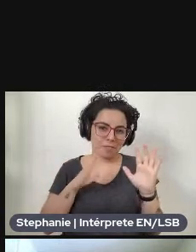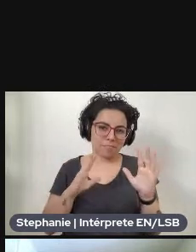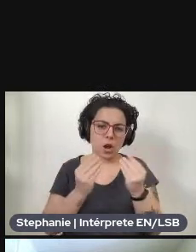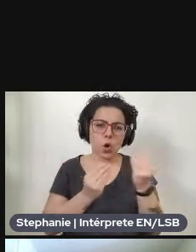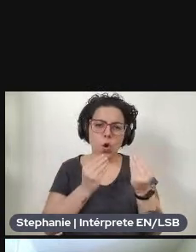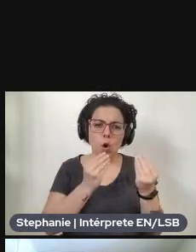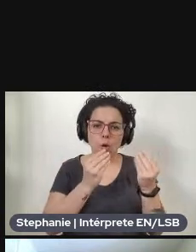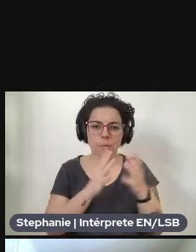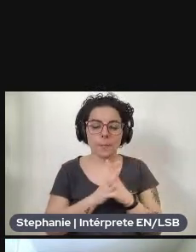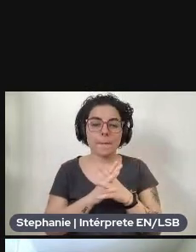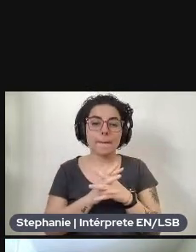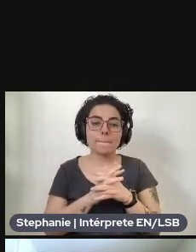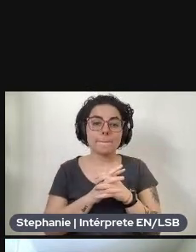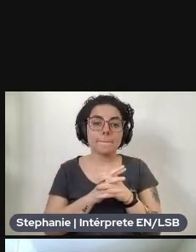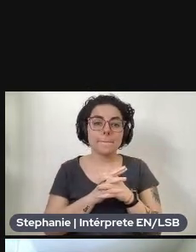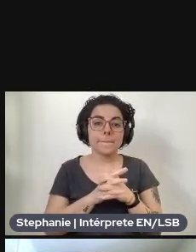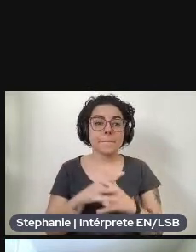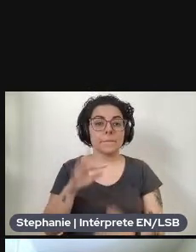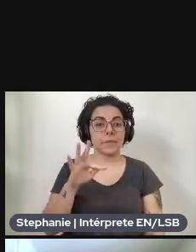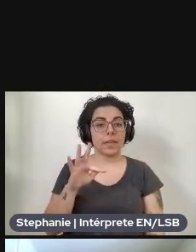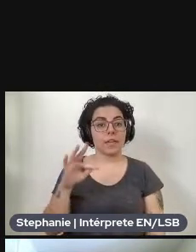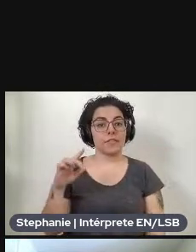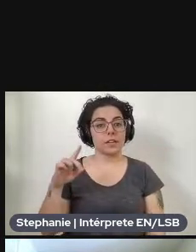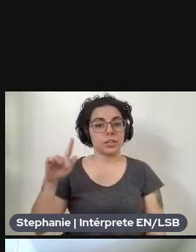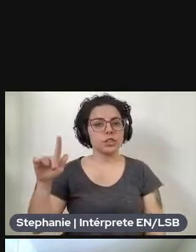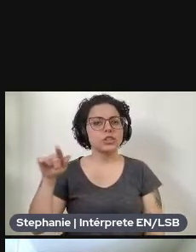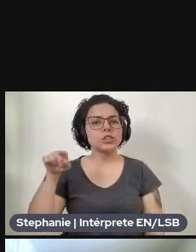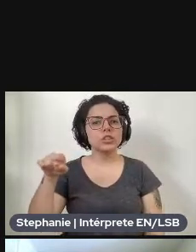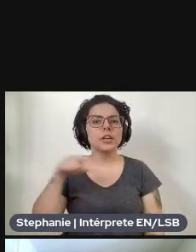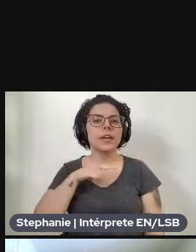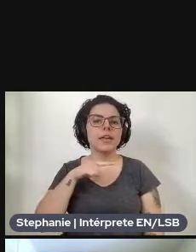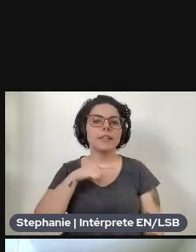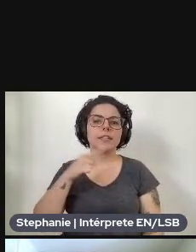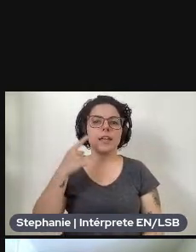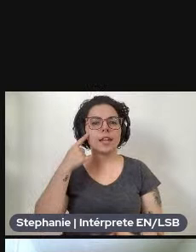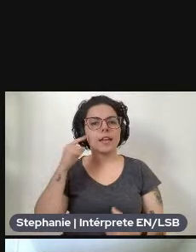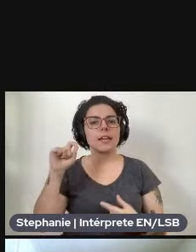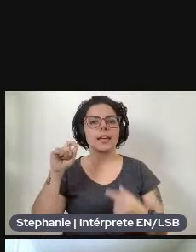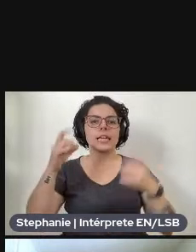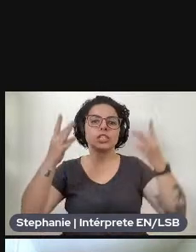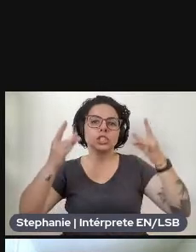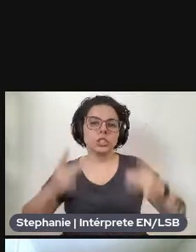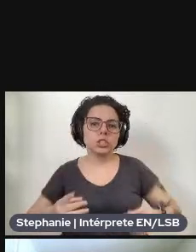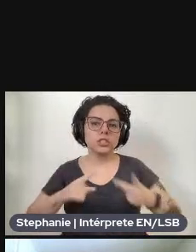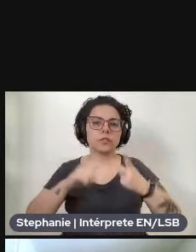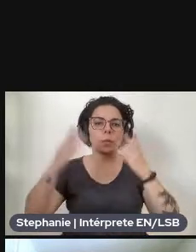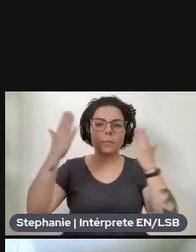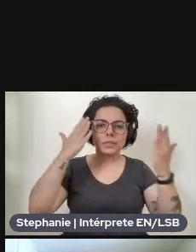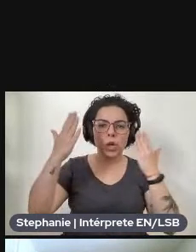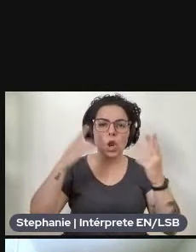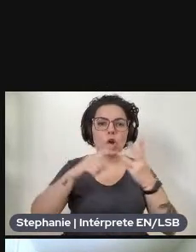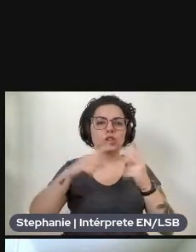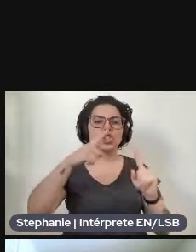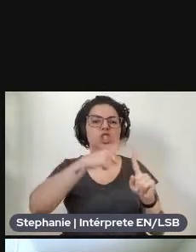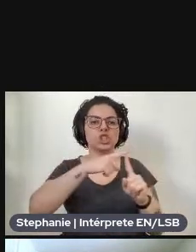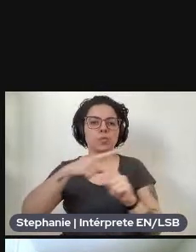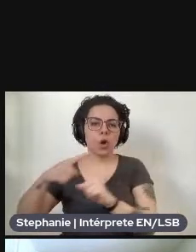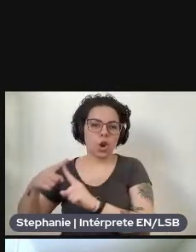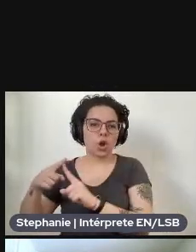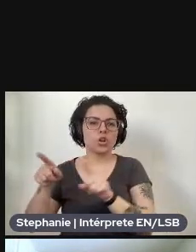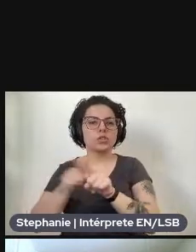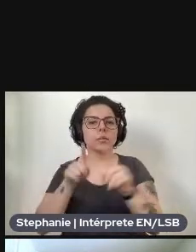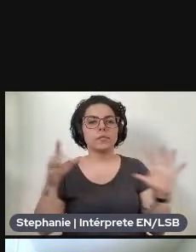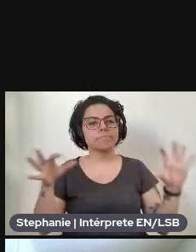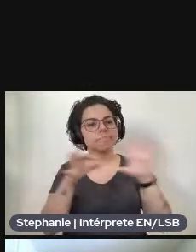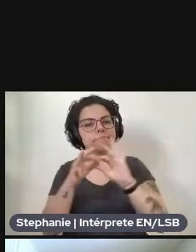FTG aims to provide a descriptively, psychologically, and typologically adequate framework. In order to test